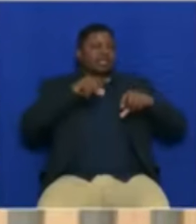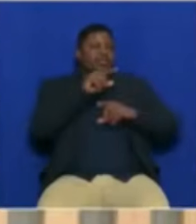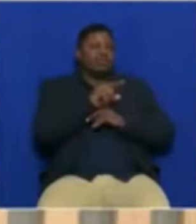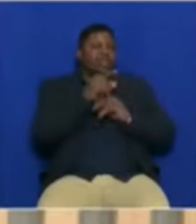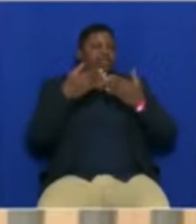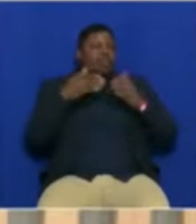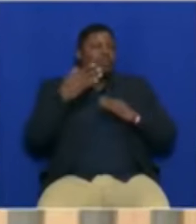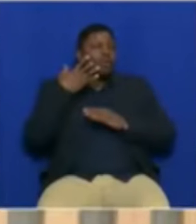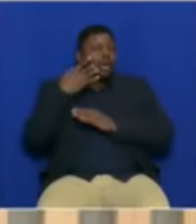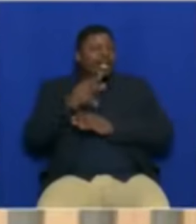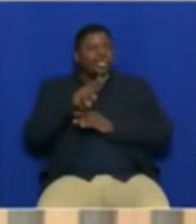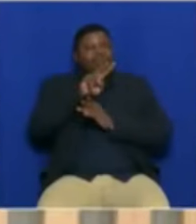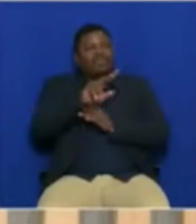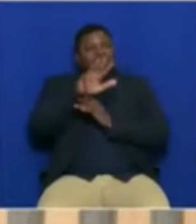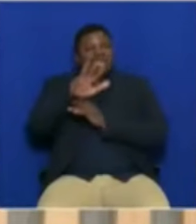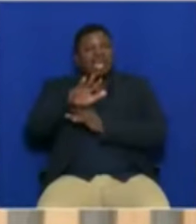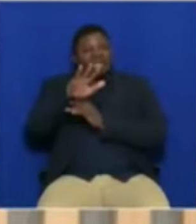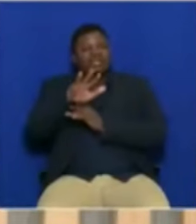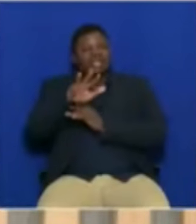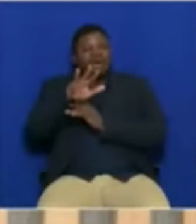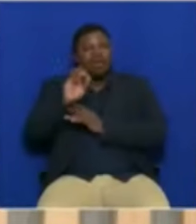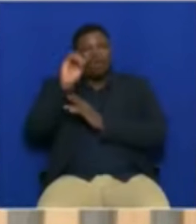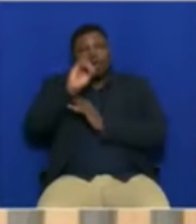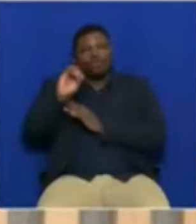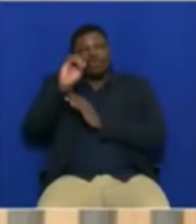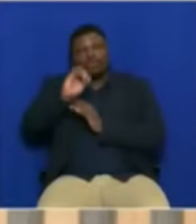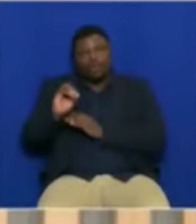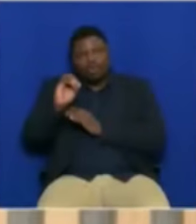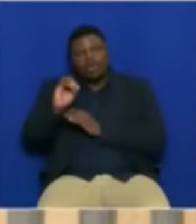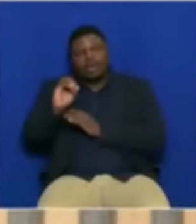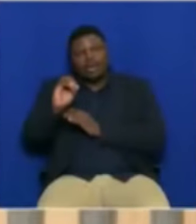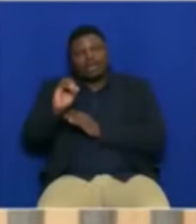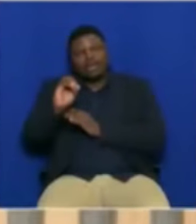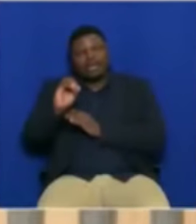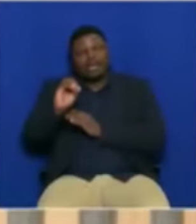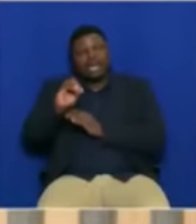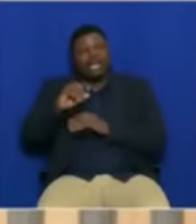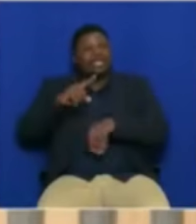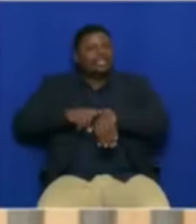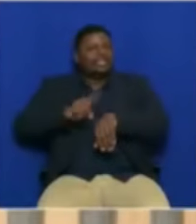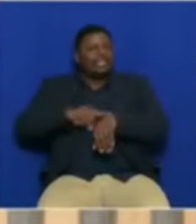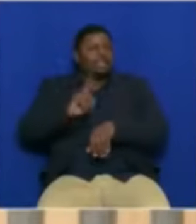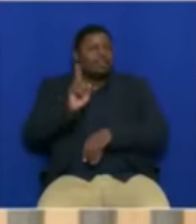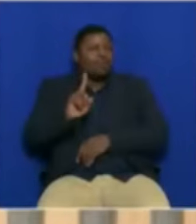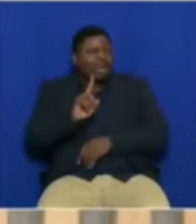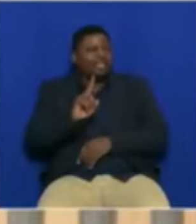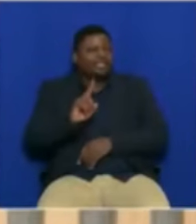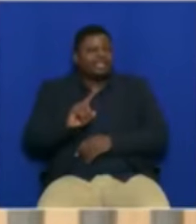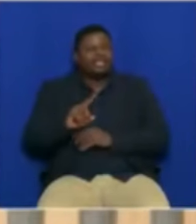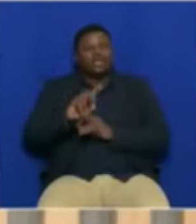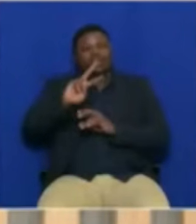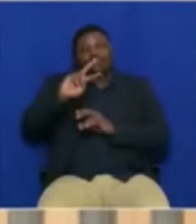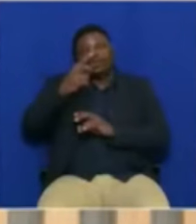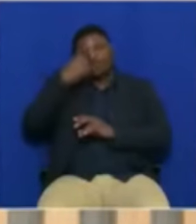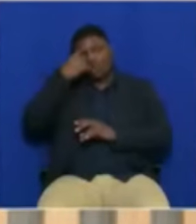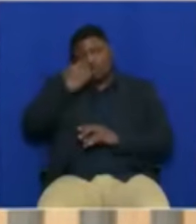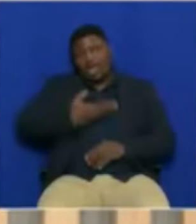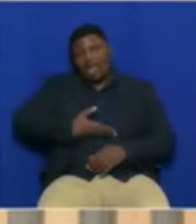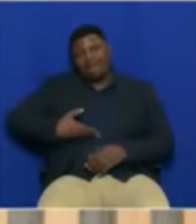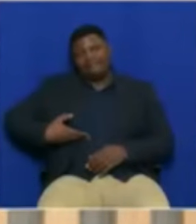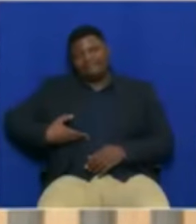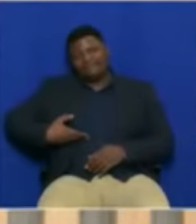October at 2:30. I then have the next one, which would be at